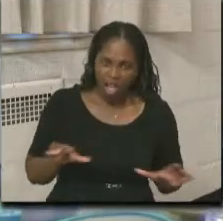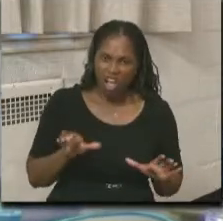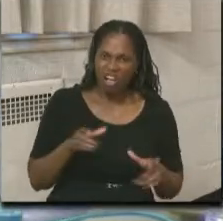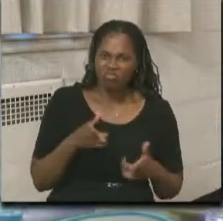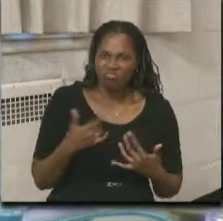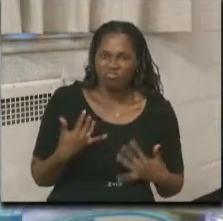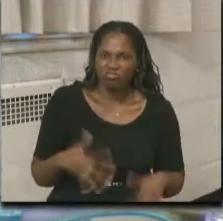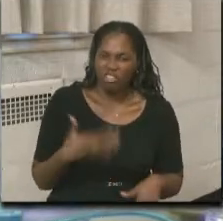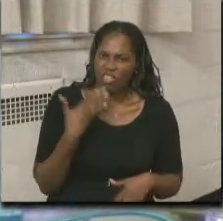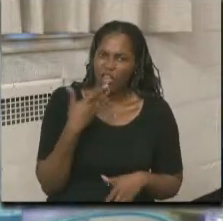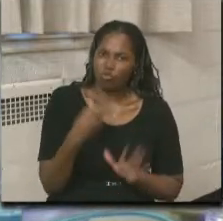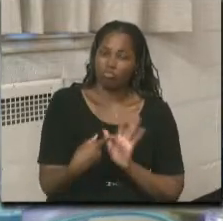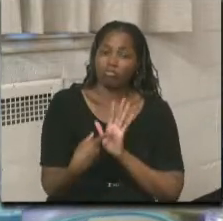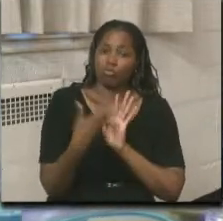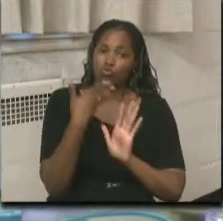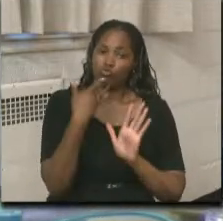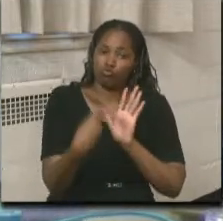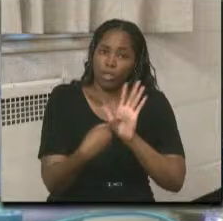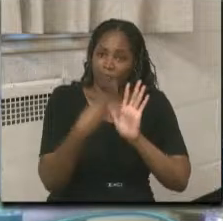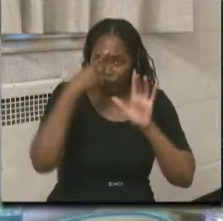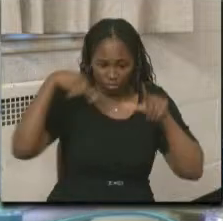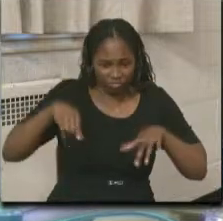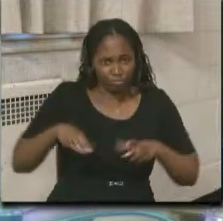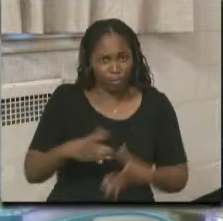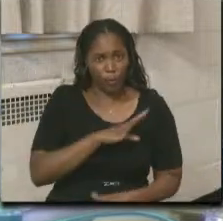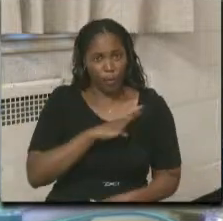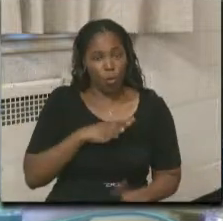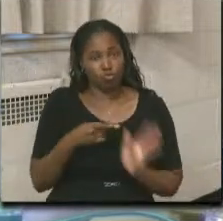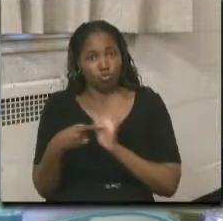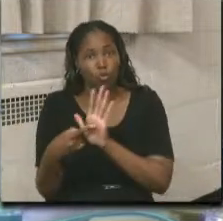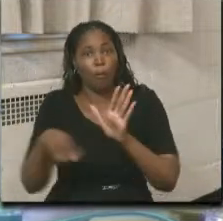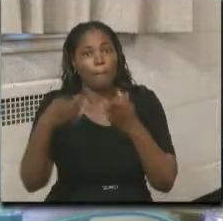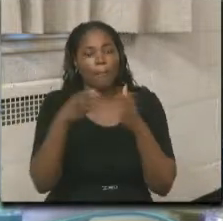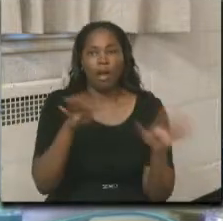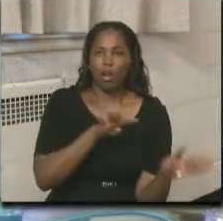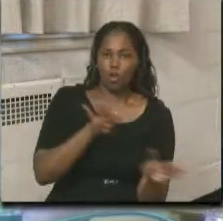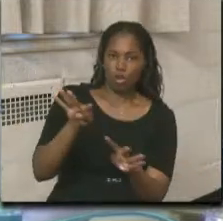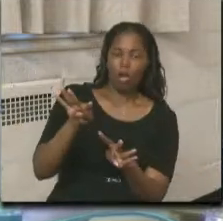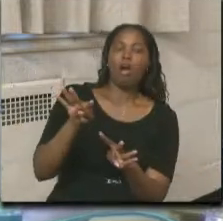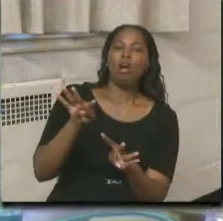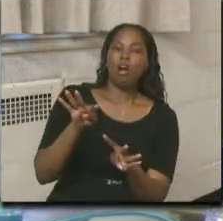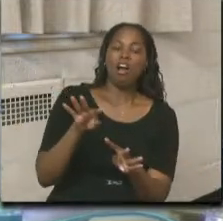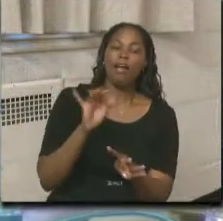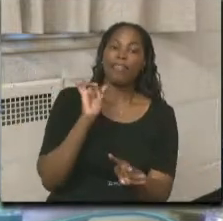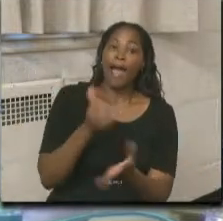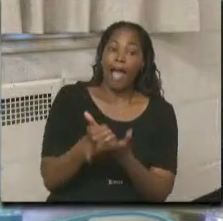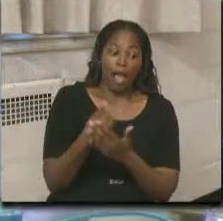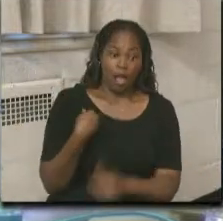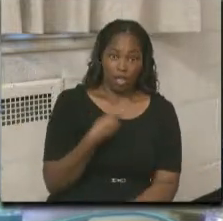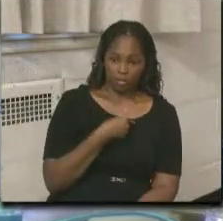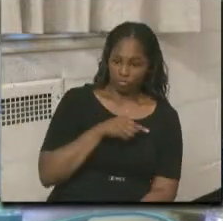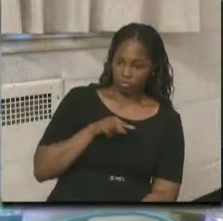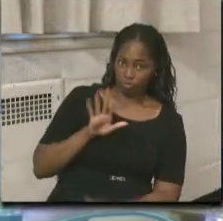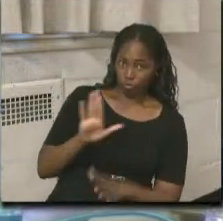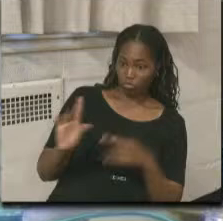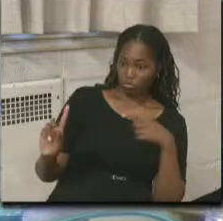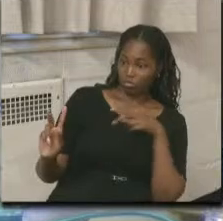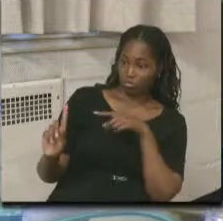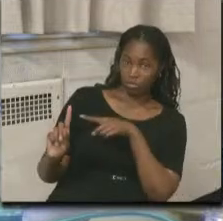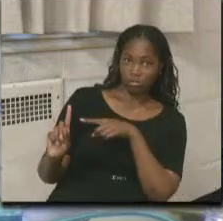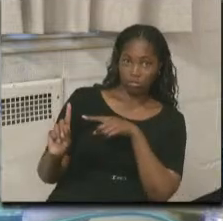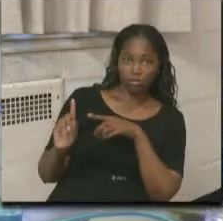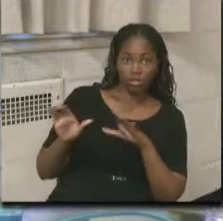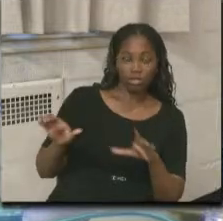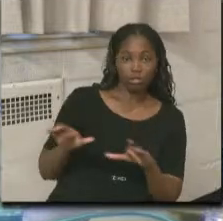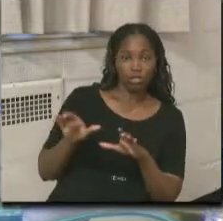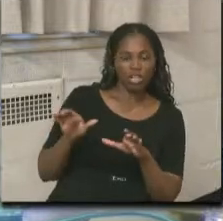representing this board to the public, and we can look at you as an example on how to lead going forward. And I just